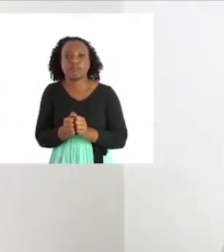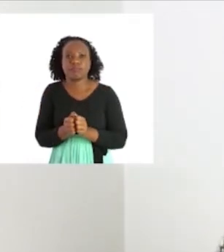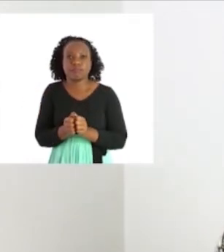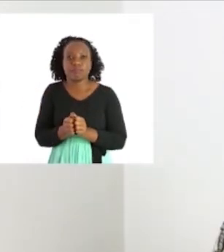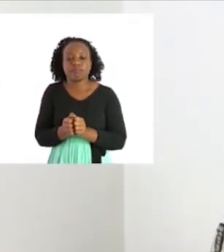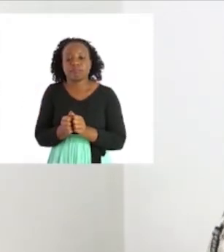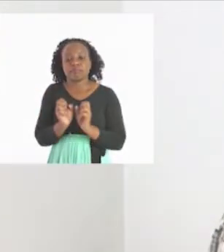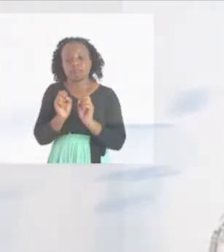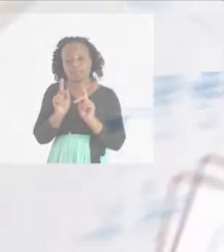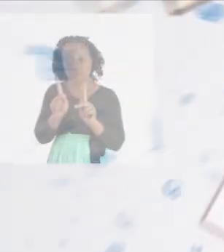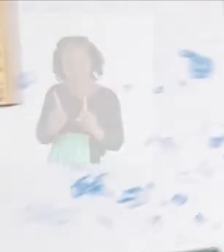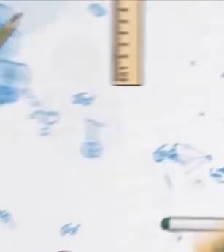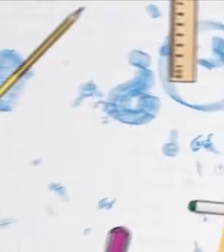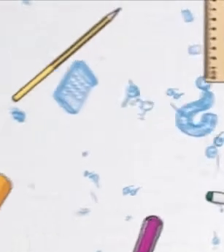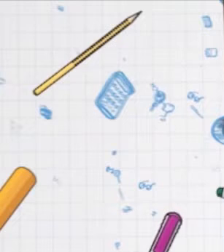No question.